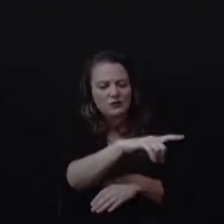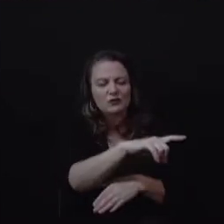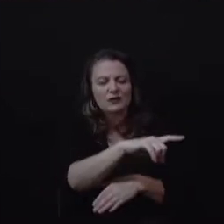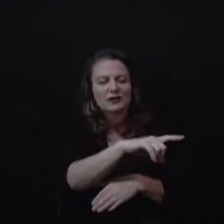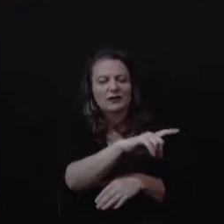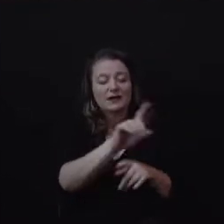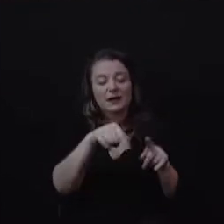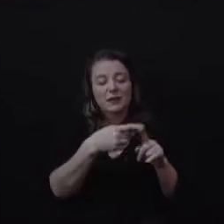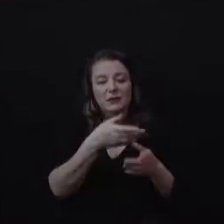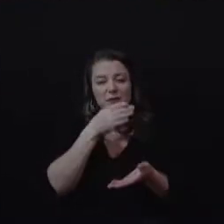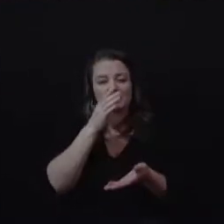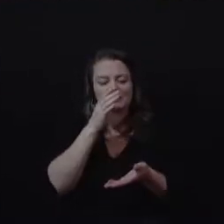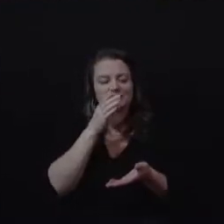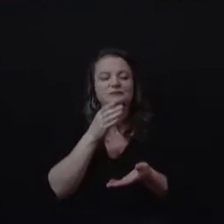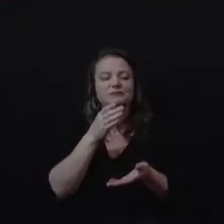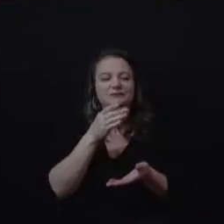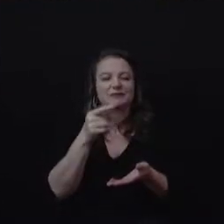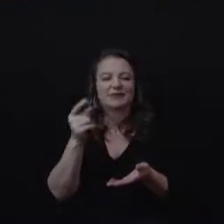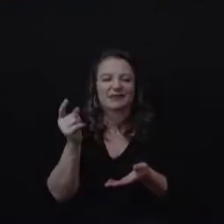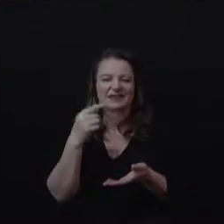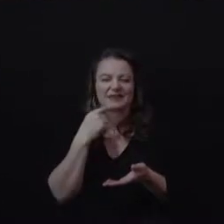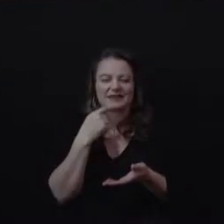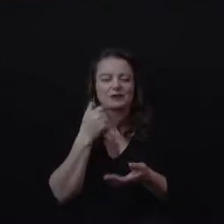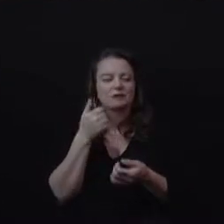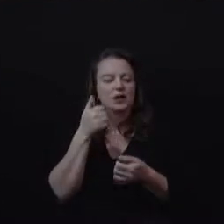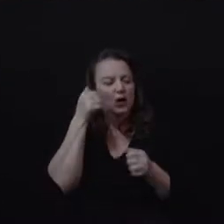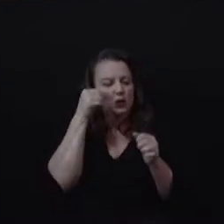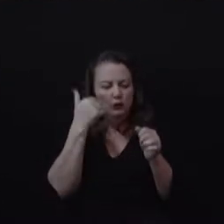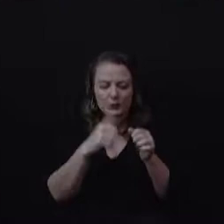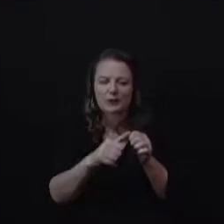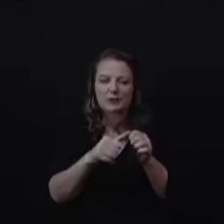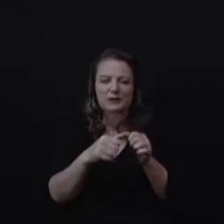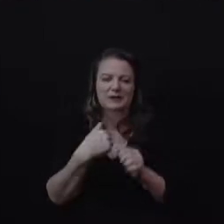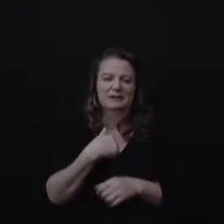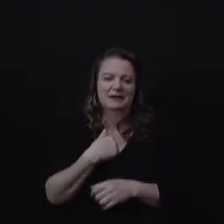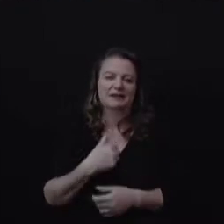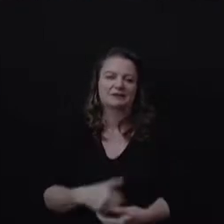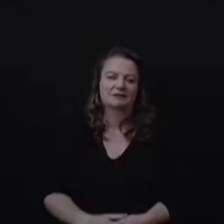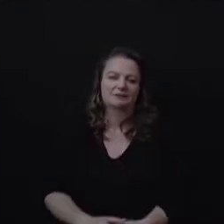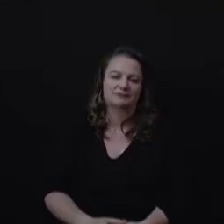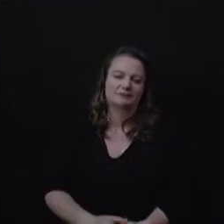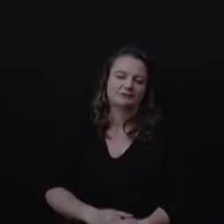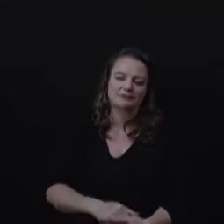And do this, he said, in remembrance of me.